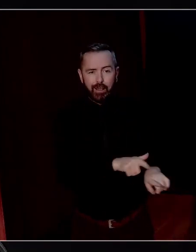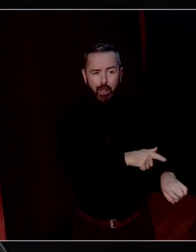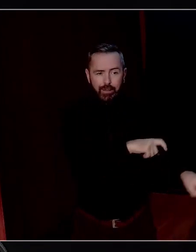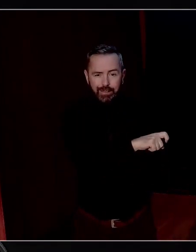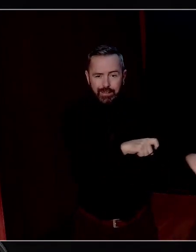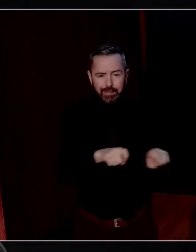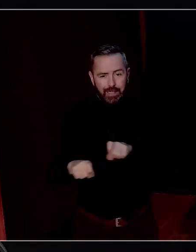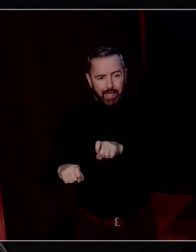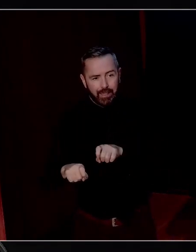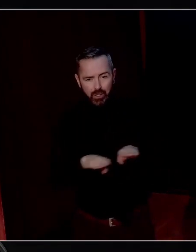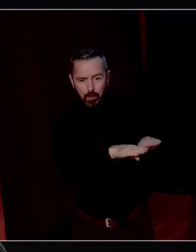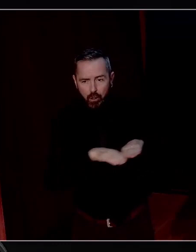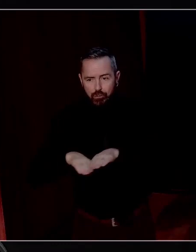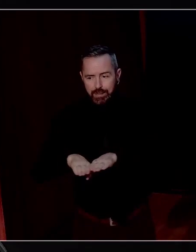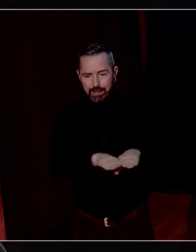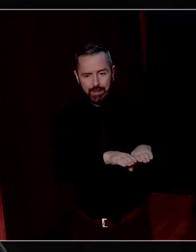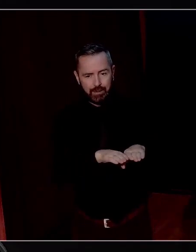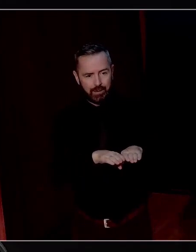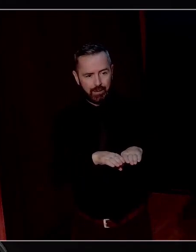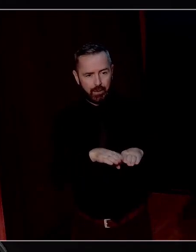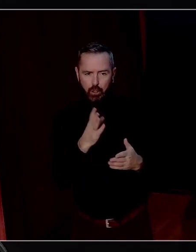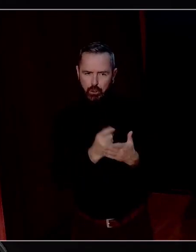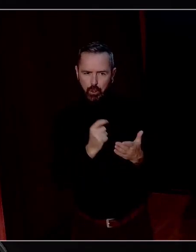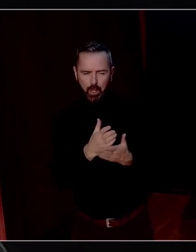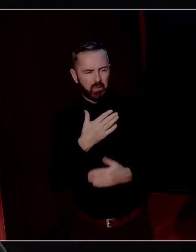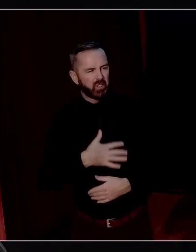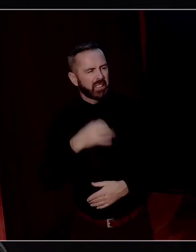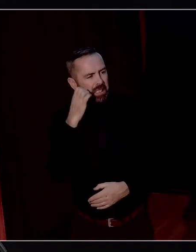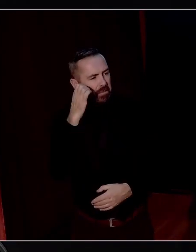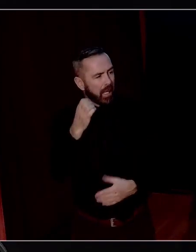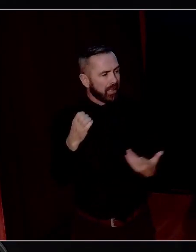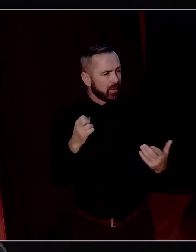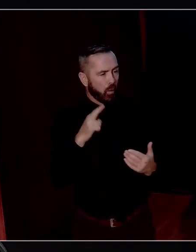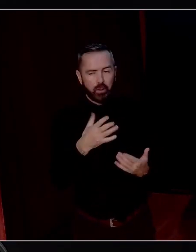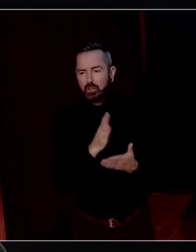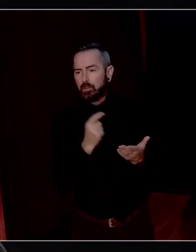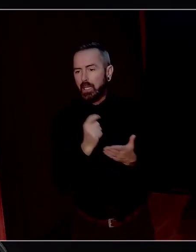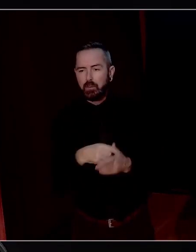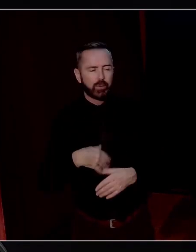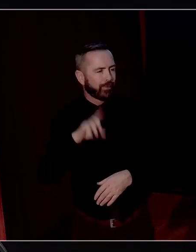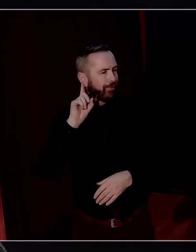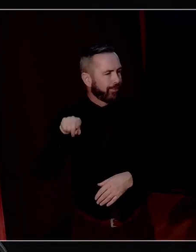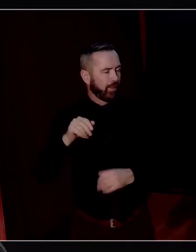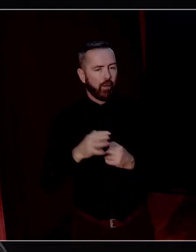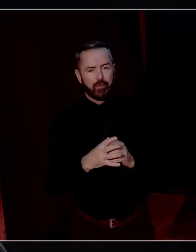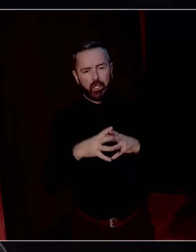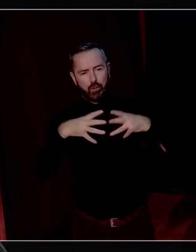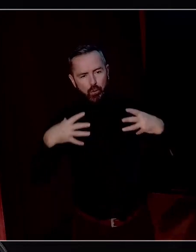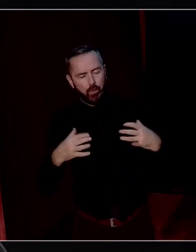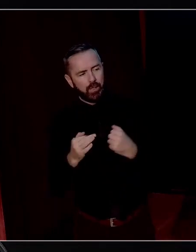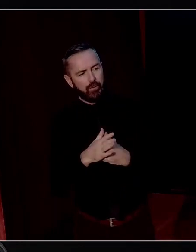sustaining democracies. We sometimes take for granted, or in some cases are dismissive of the